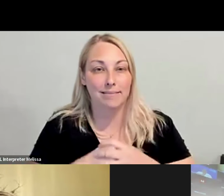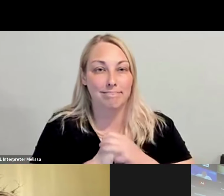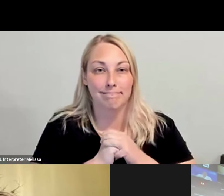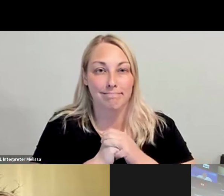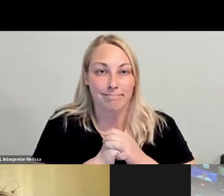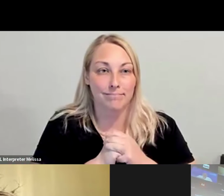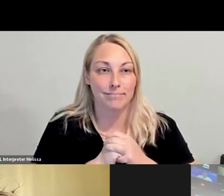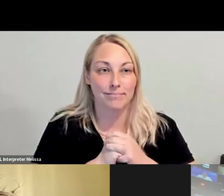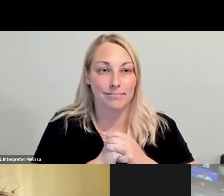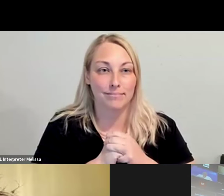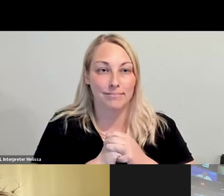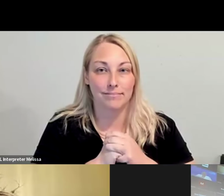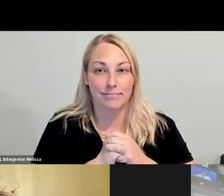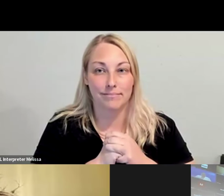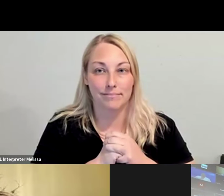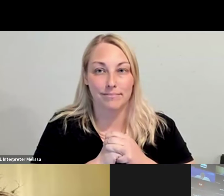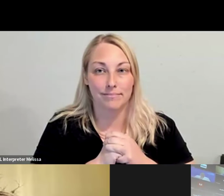Go ahead.